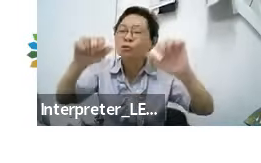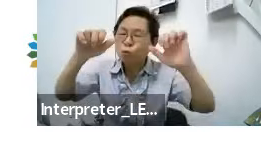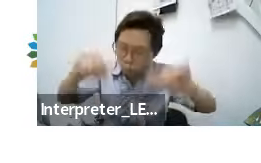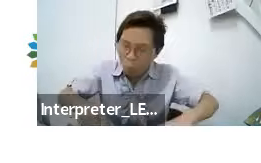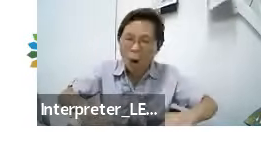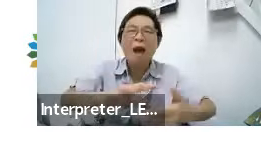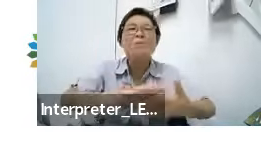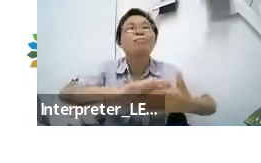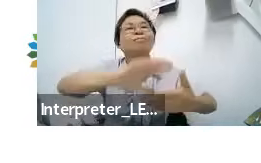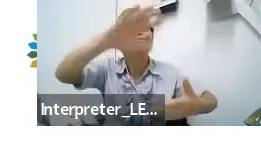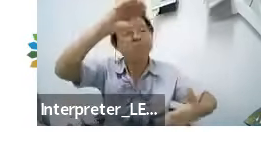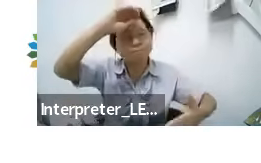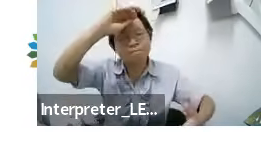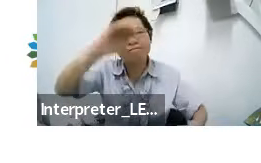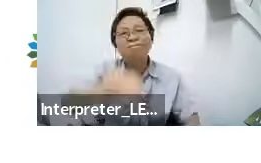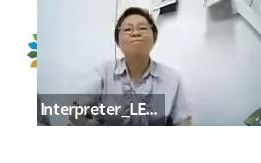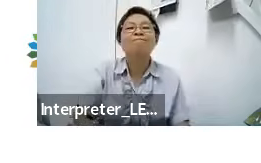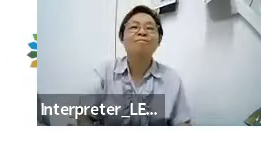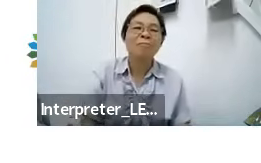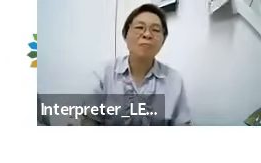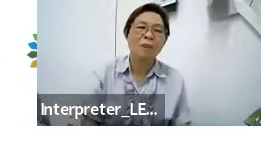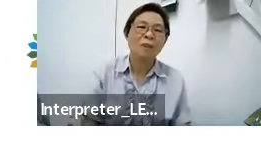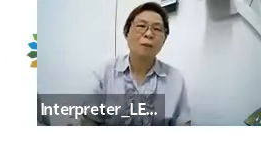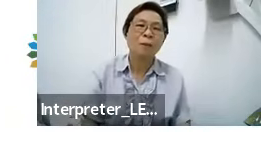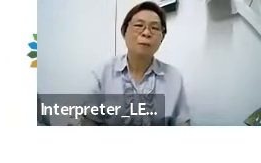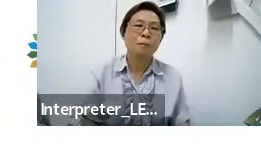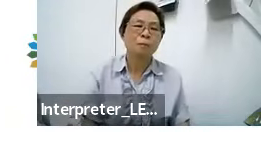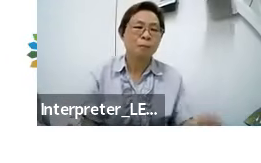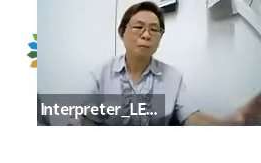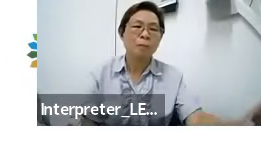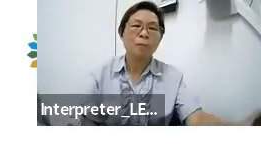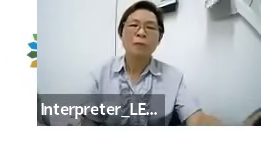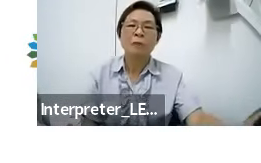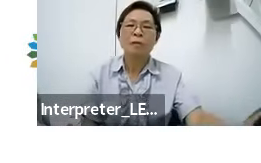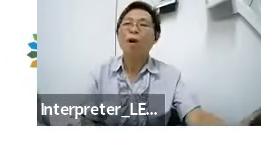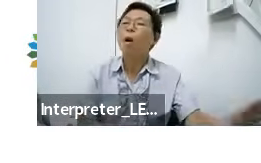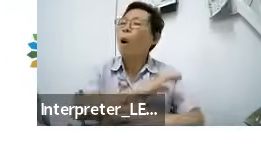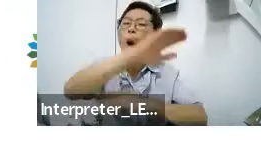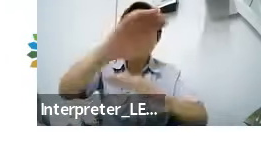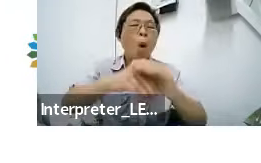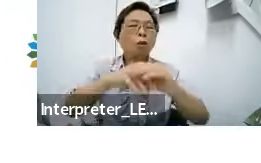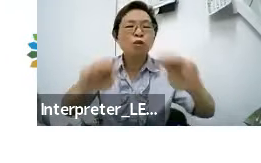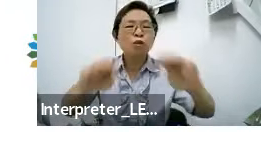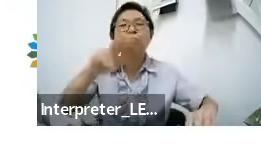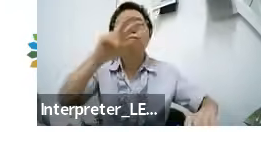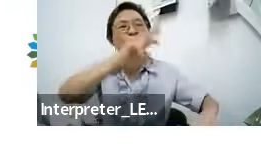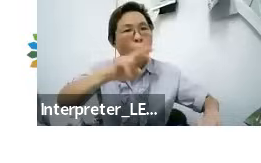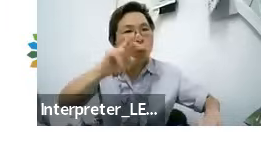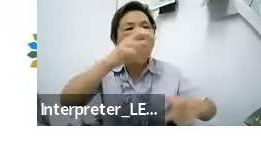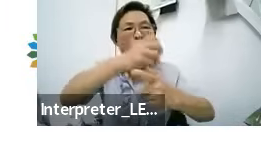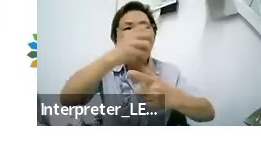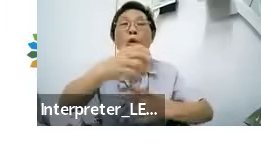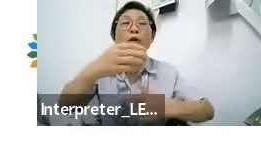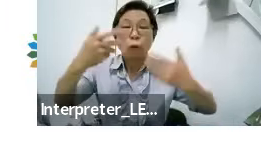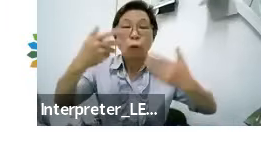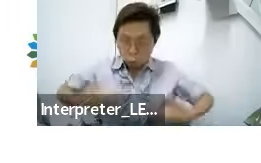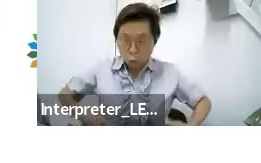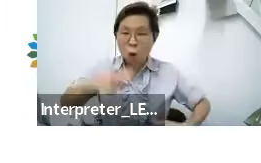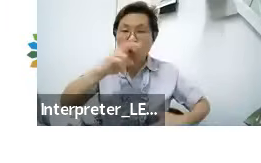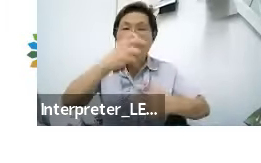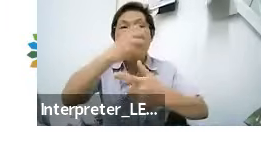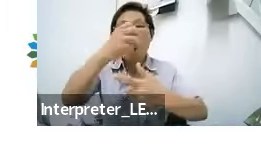with special needs, but also student in general who may need different